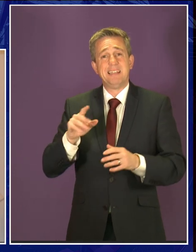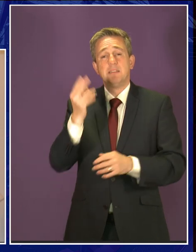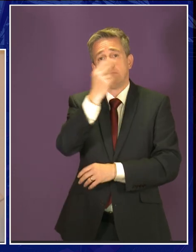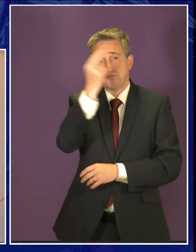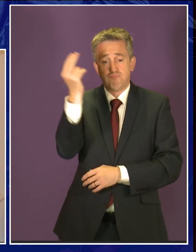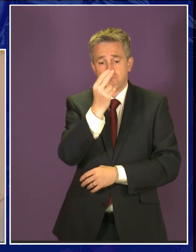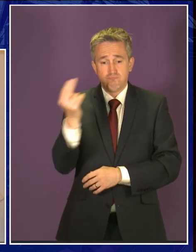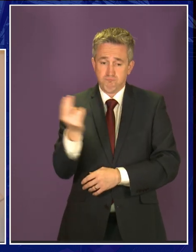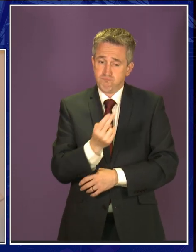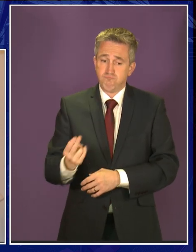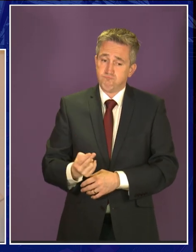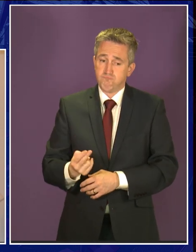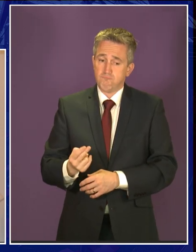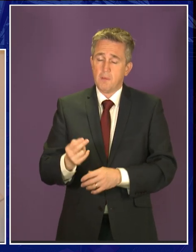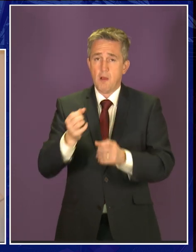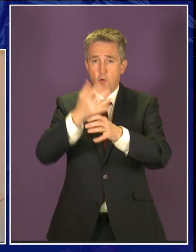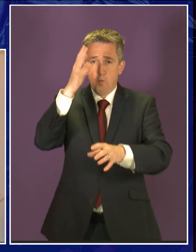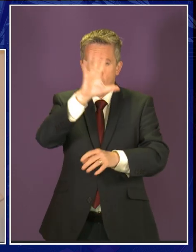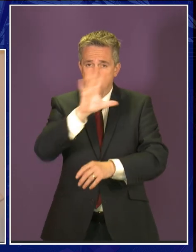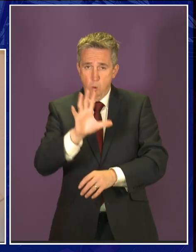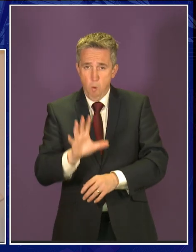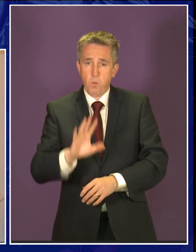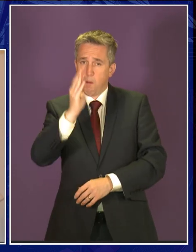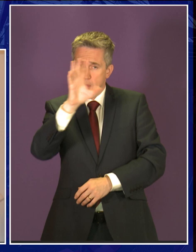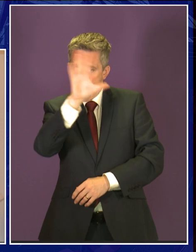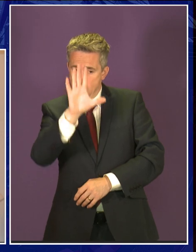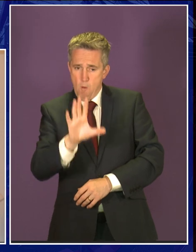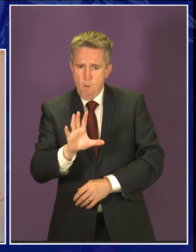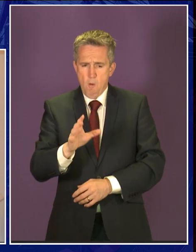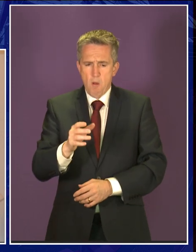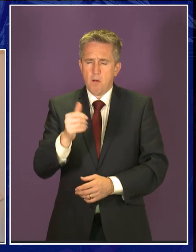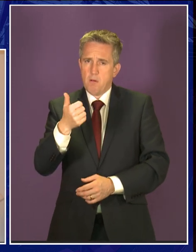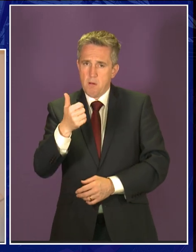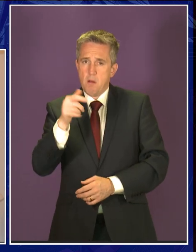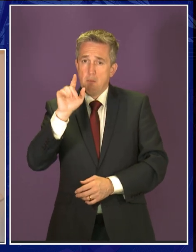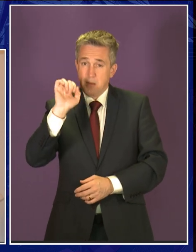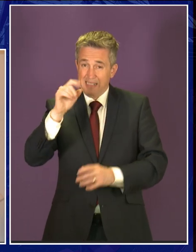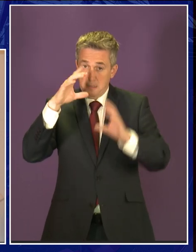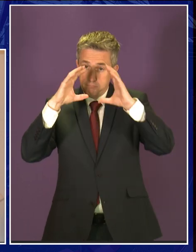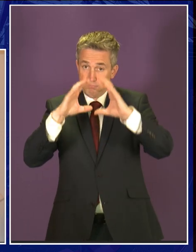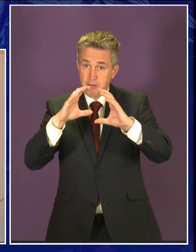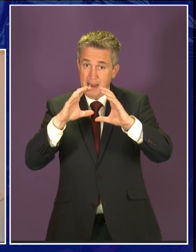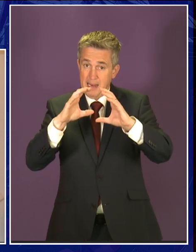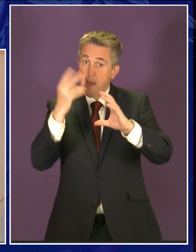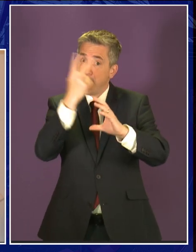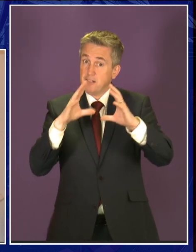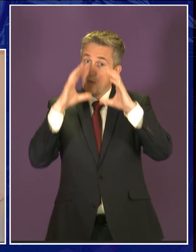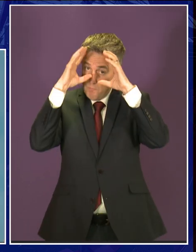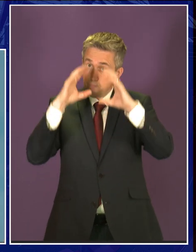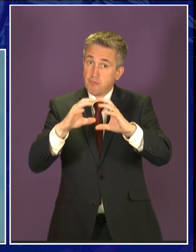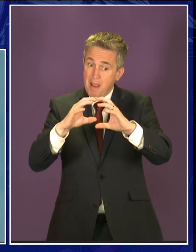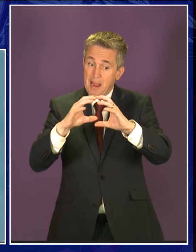which is already, it looks nice, it's gold on blue, and I like those two colors. But in fact, in this brain, it's a picture of the